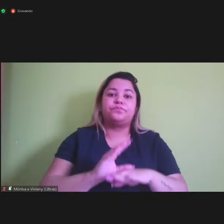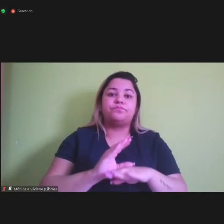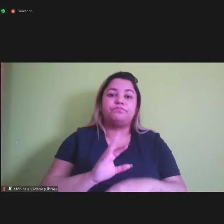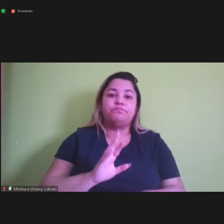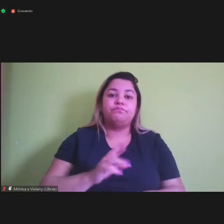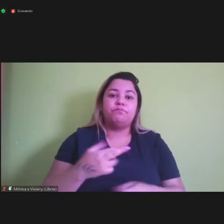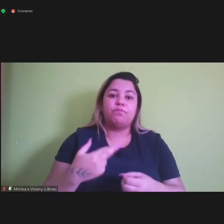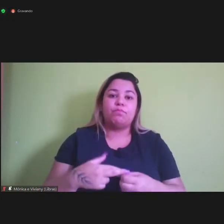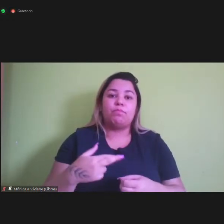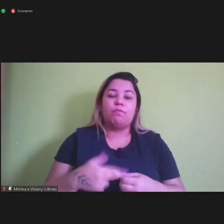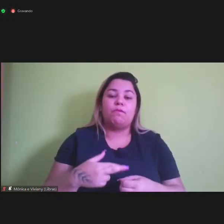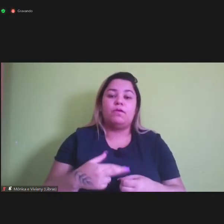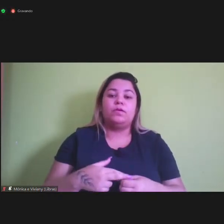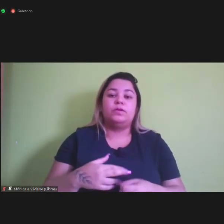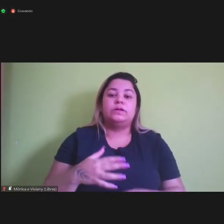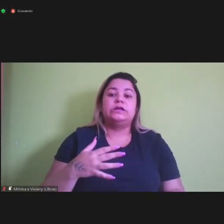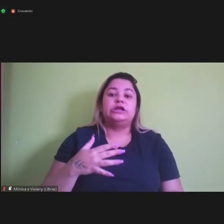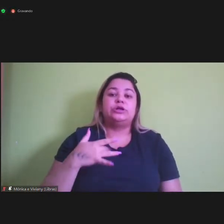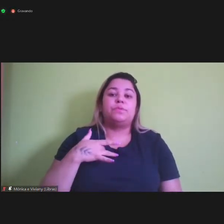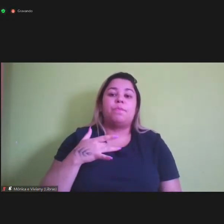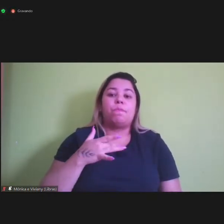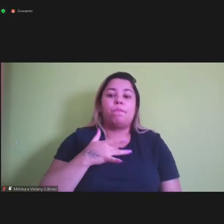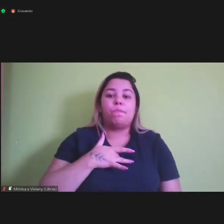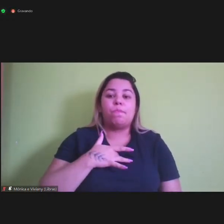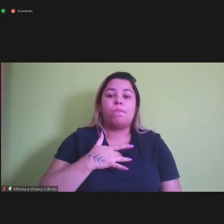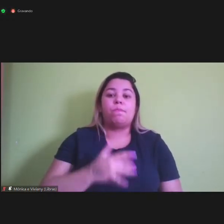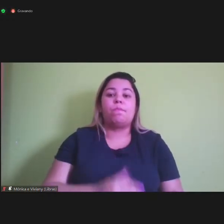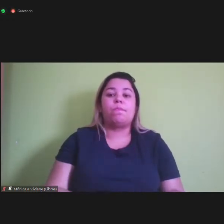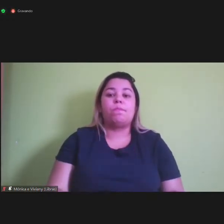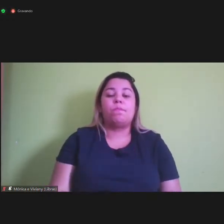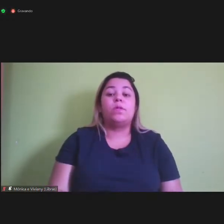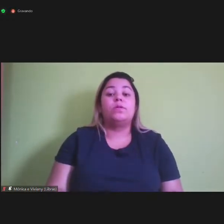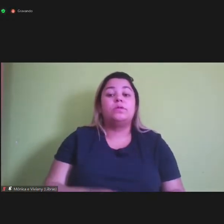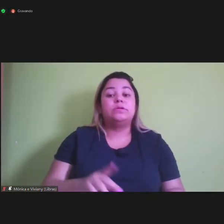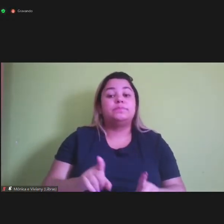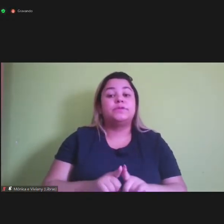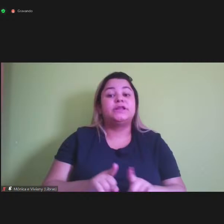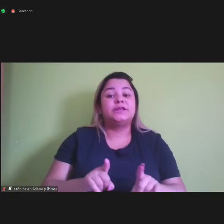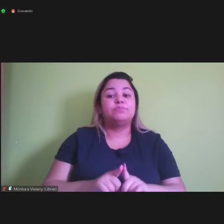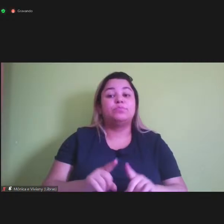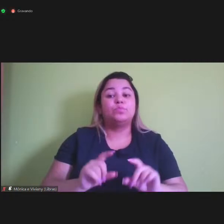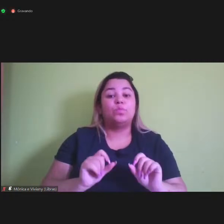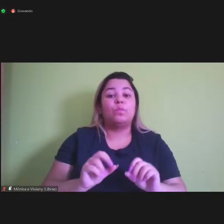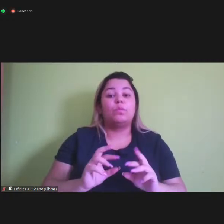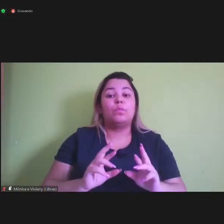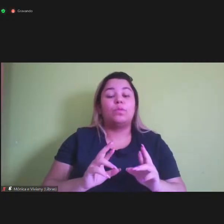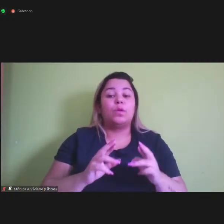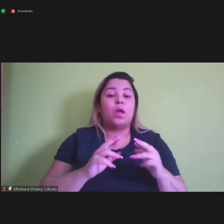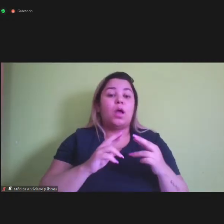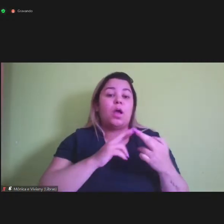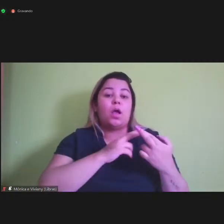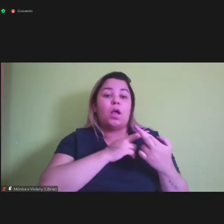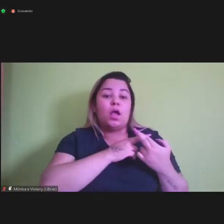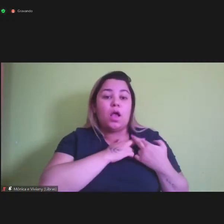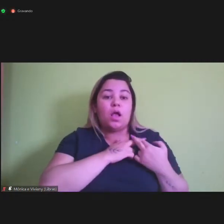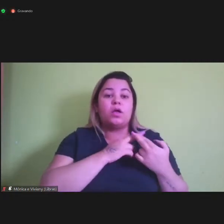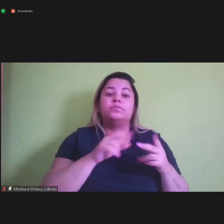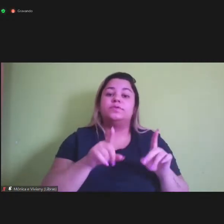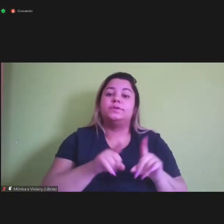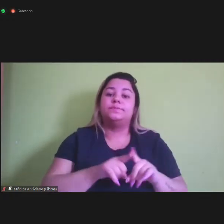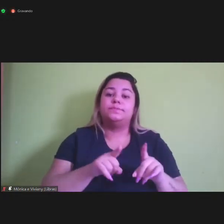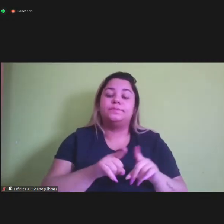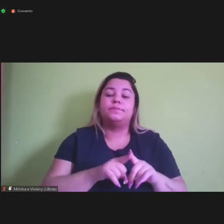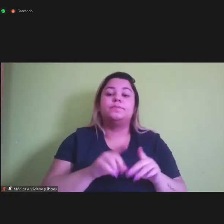the Federal Council of Dietitians. I believe that another person is going to talk about this